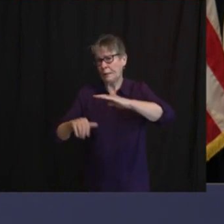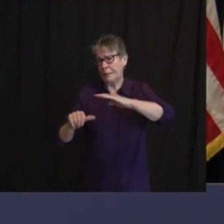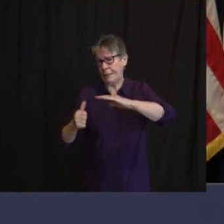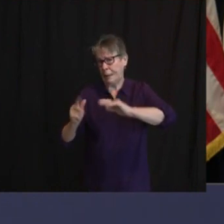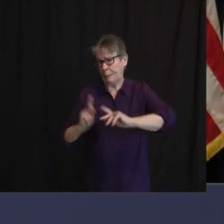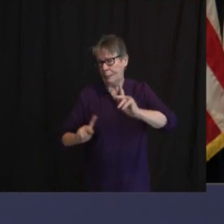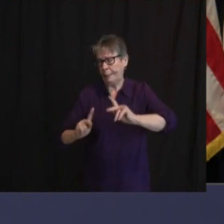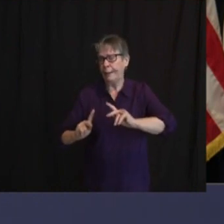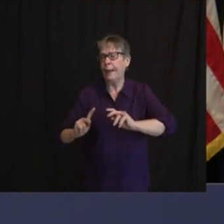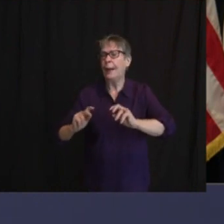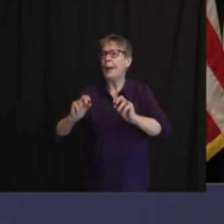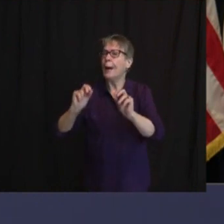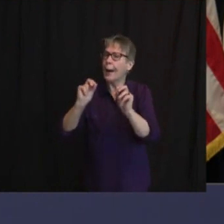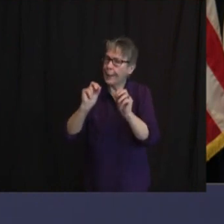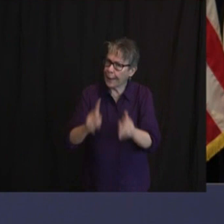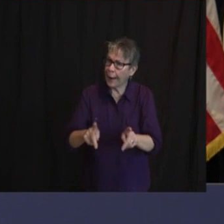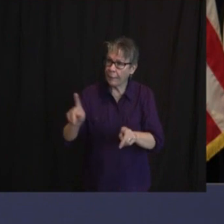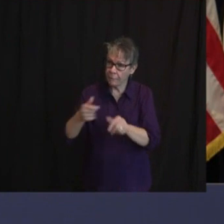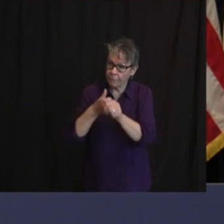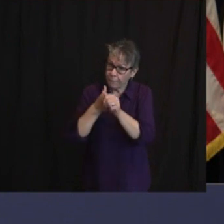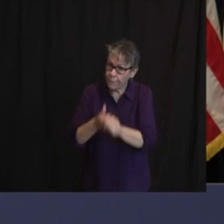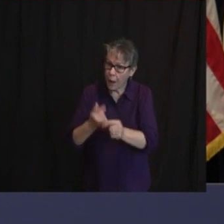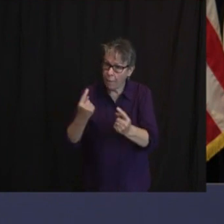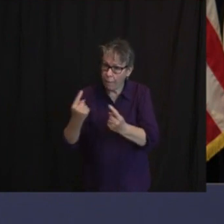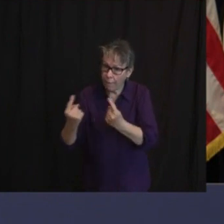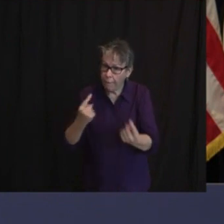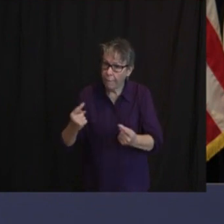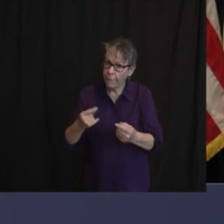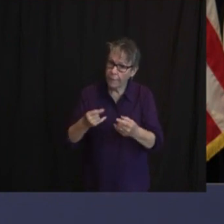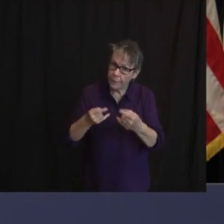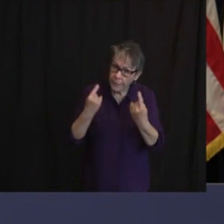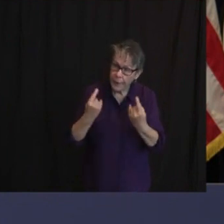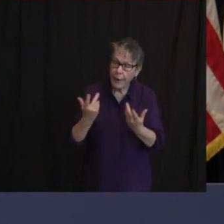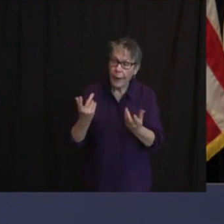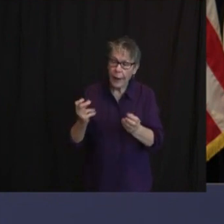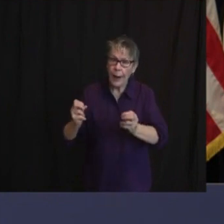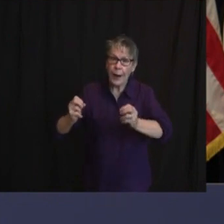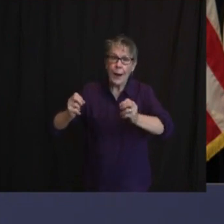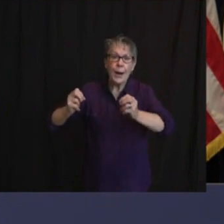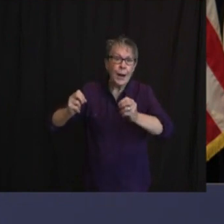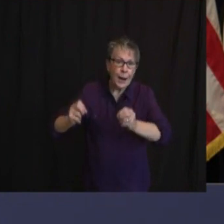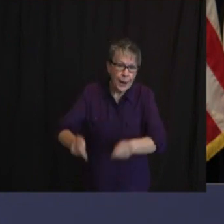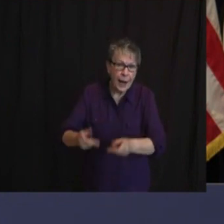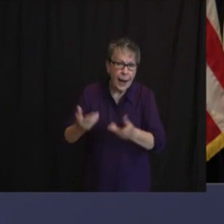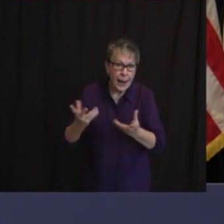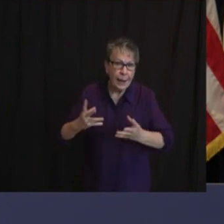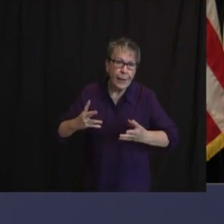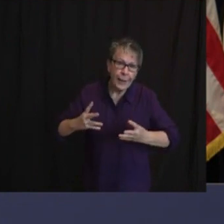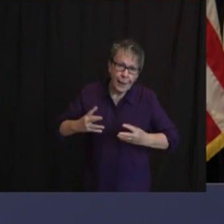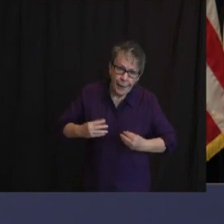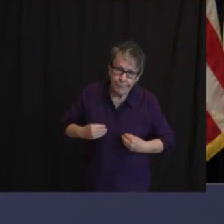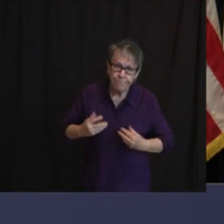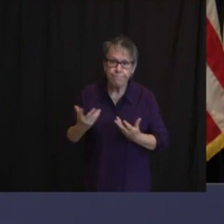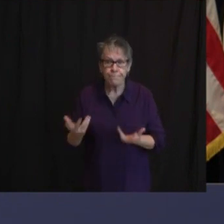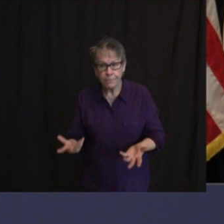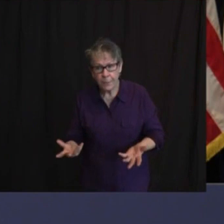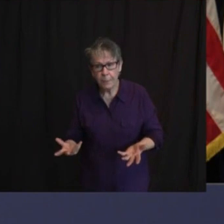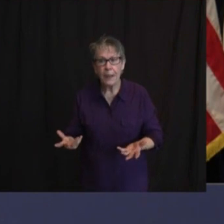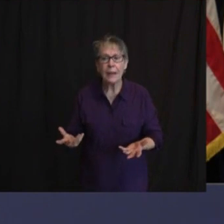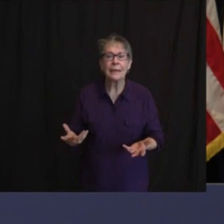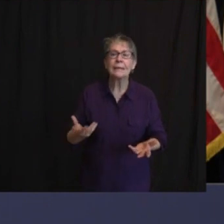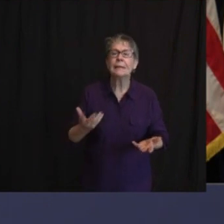but if there are more than 10, neither Judy or I nor Pat would be happy. Gov, I should say that if the evidence indicates even under